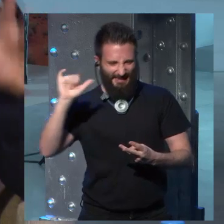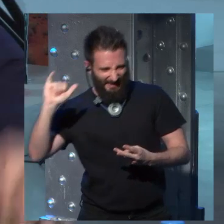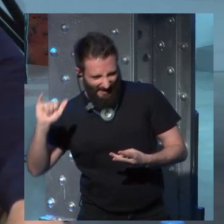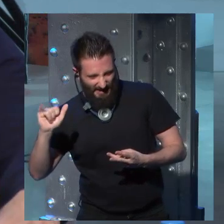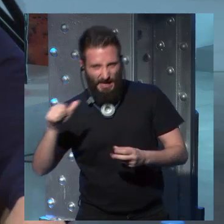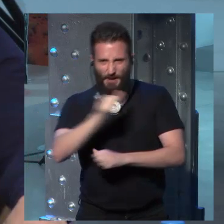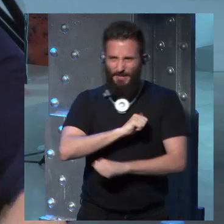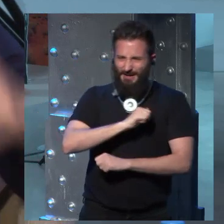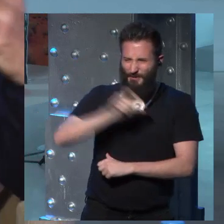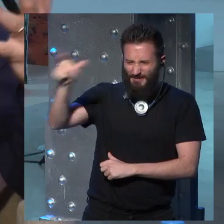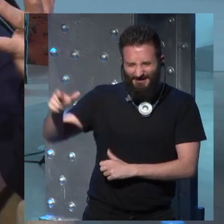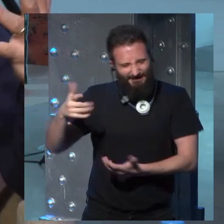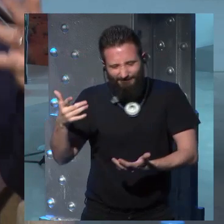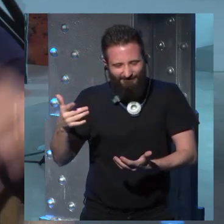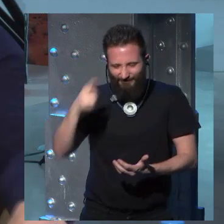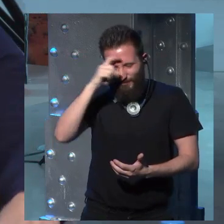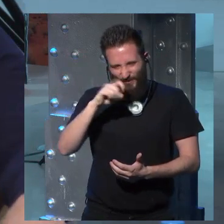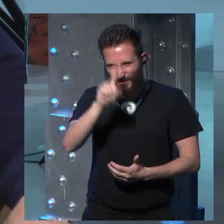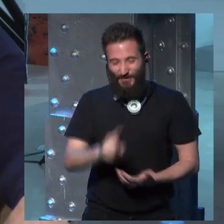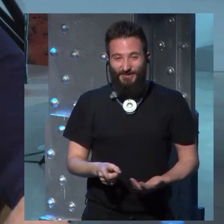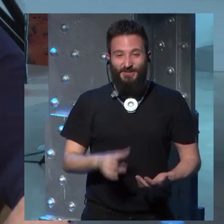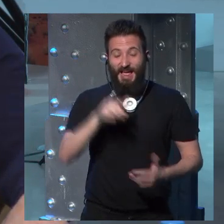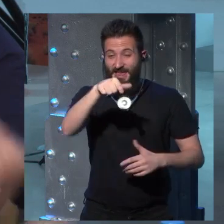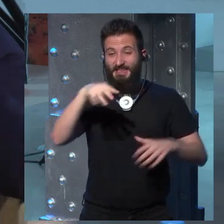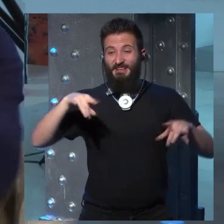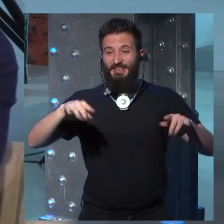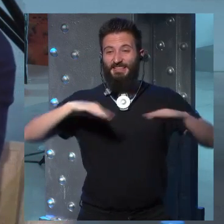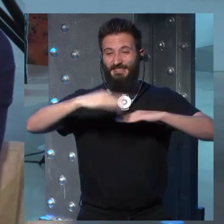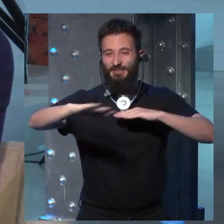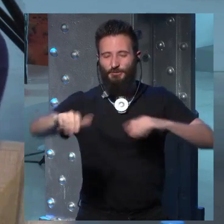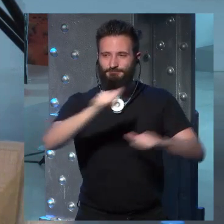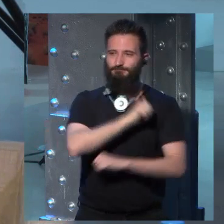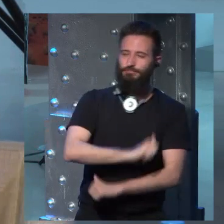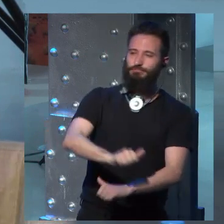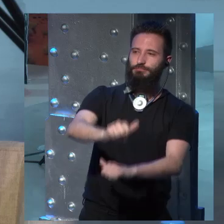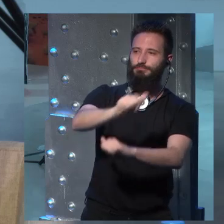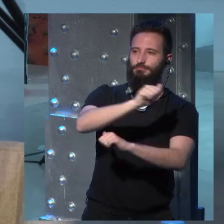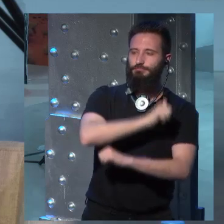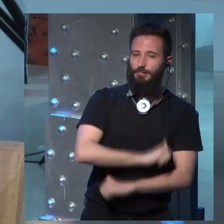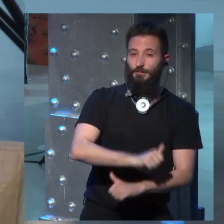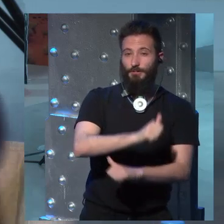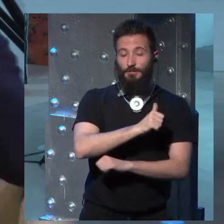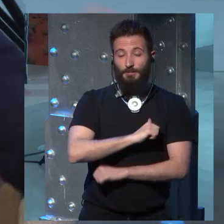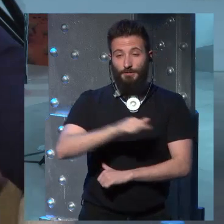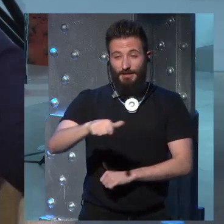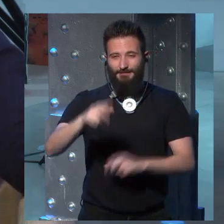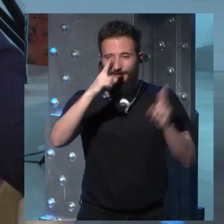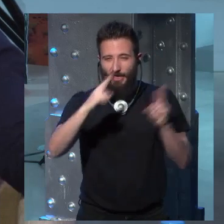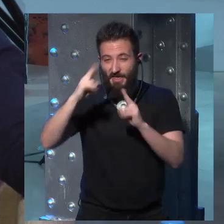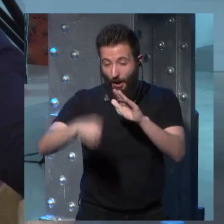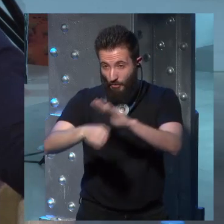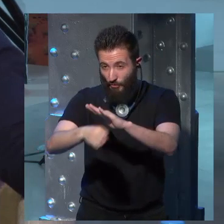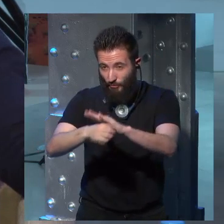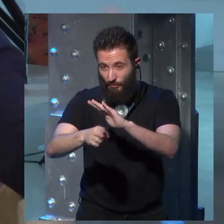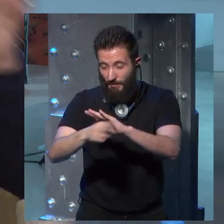scene. Somebody there. We're standing in the desert, and it was a continuation of a scene we had shot